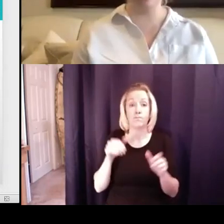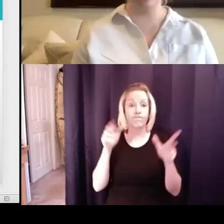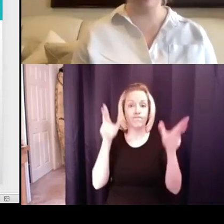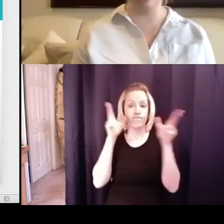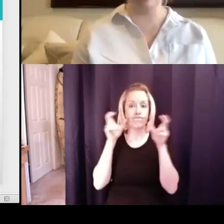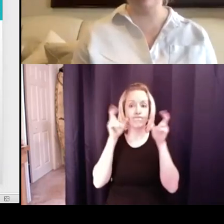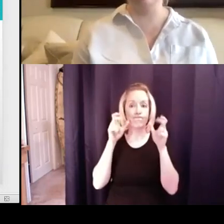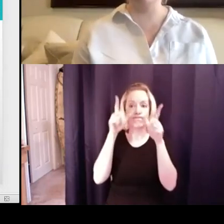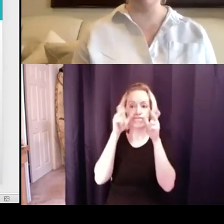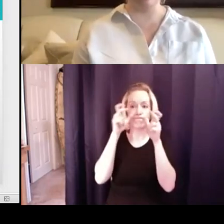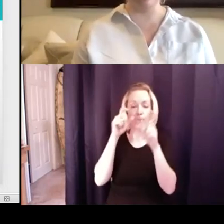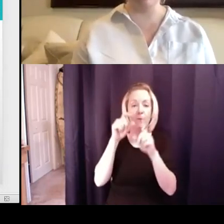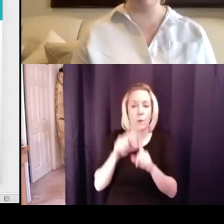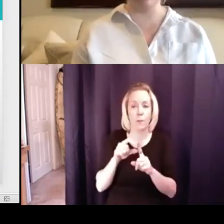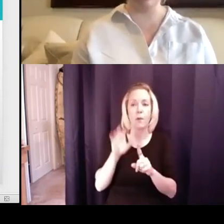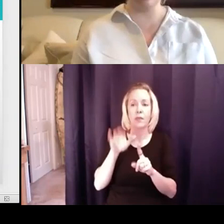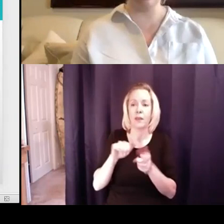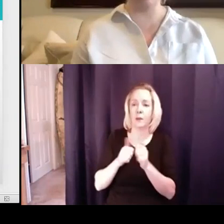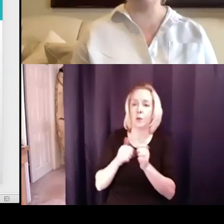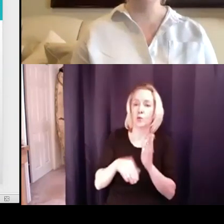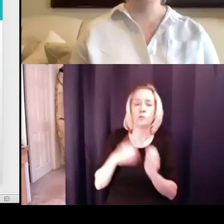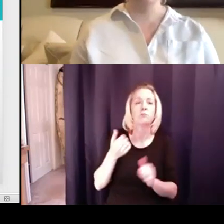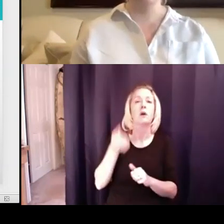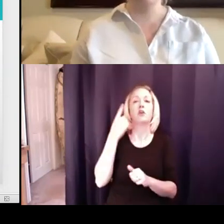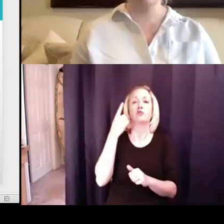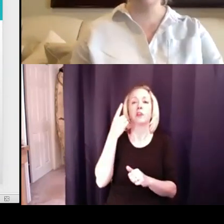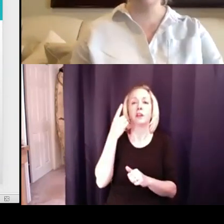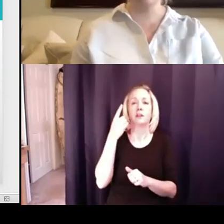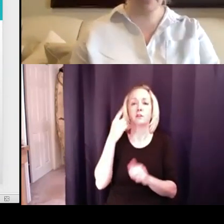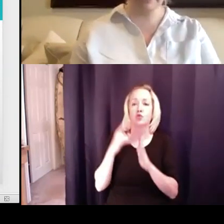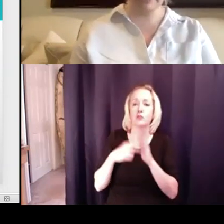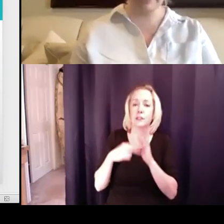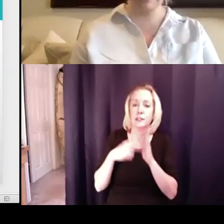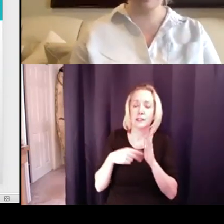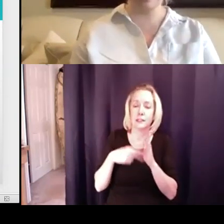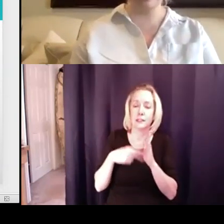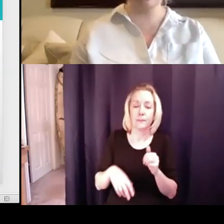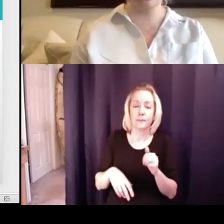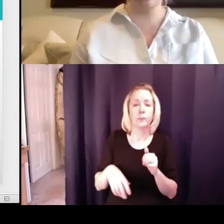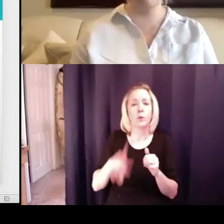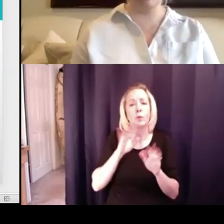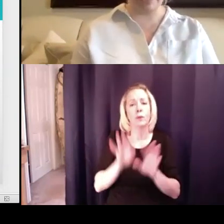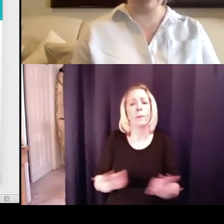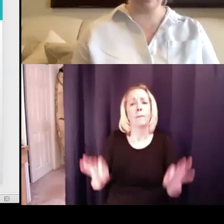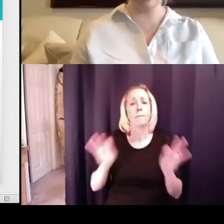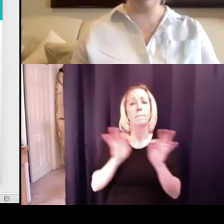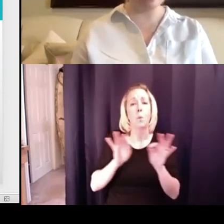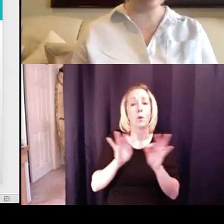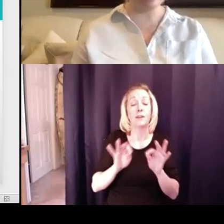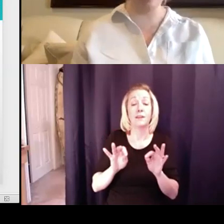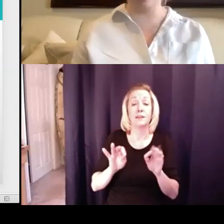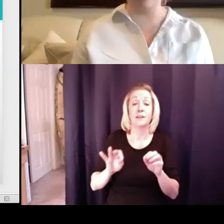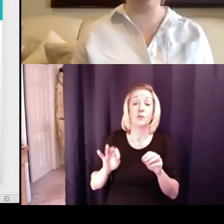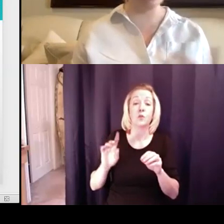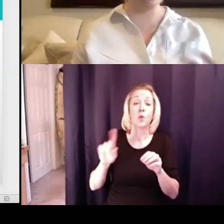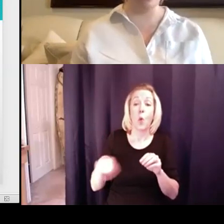our students to understand and make sense of what they're listening to. It's really important that our instruction is going beyond just matching